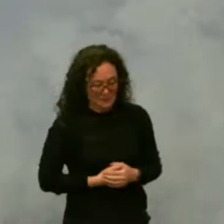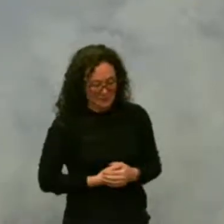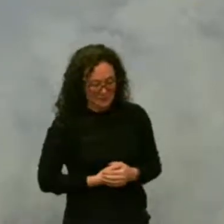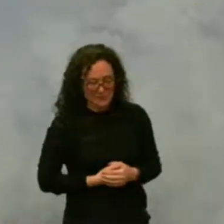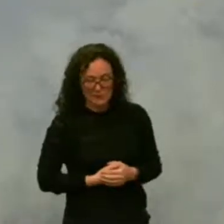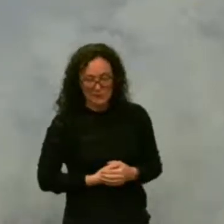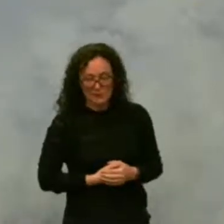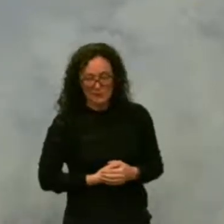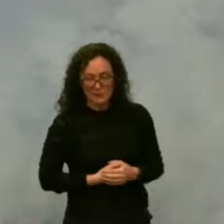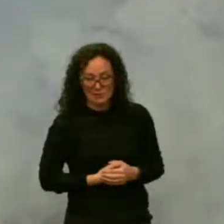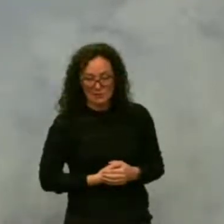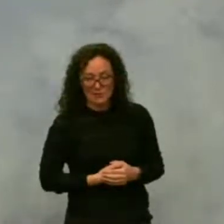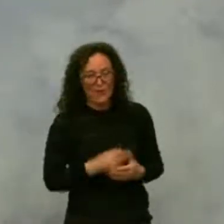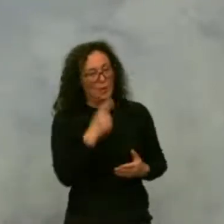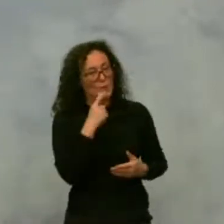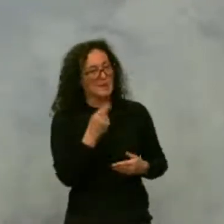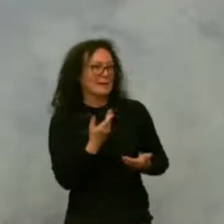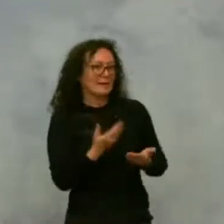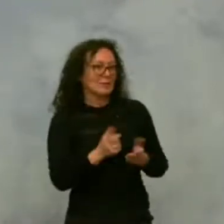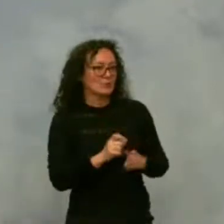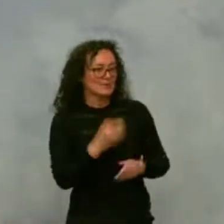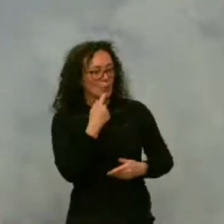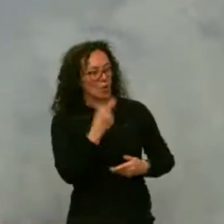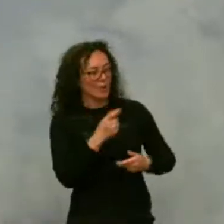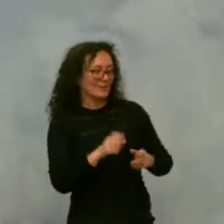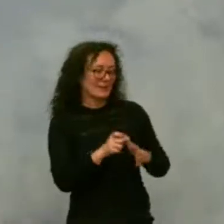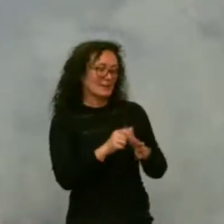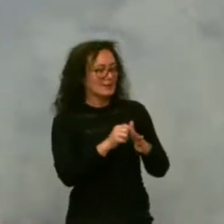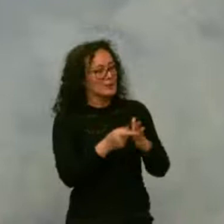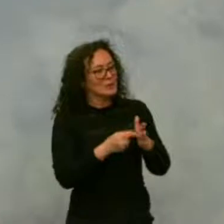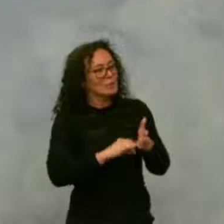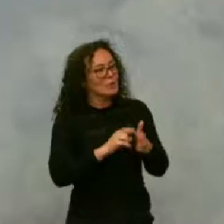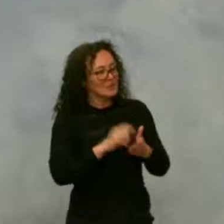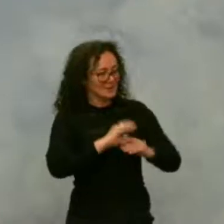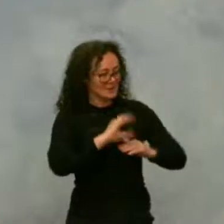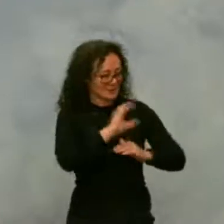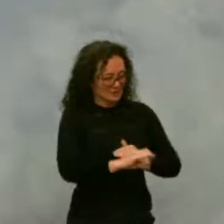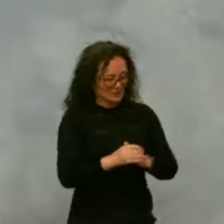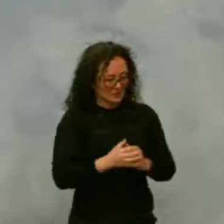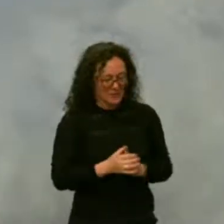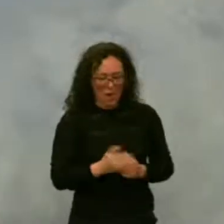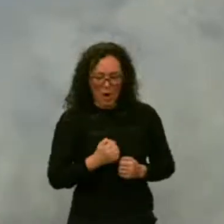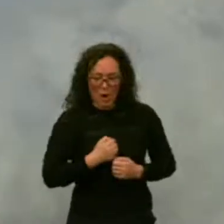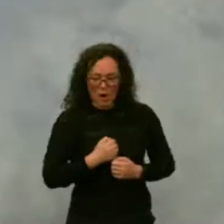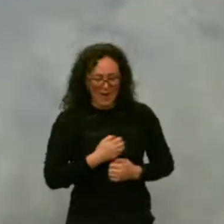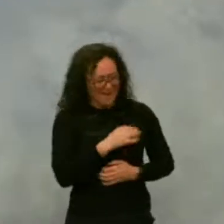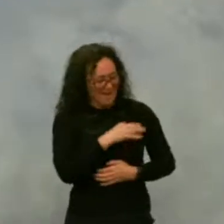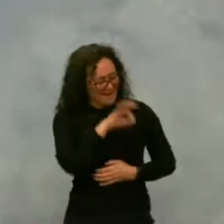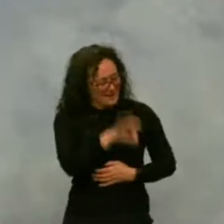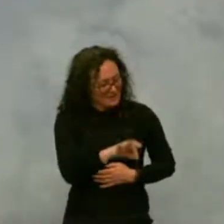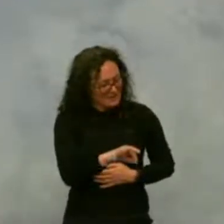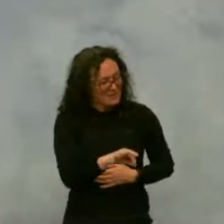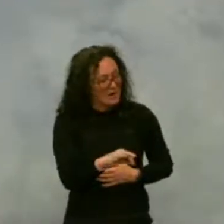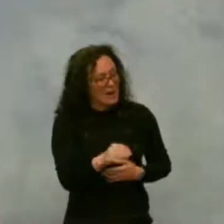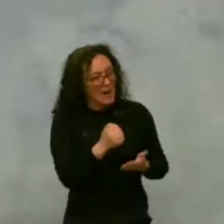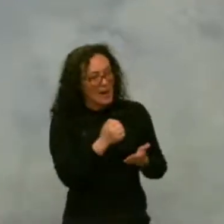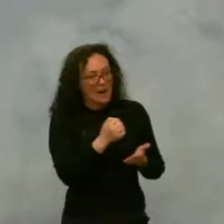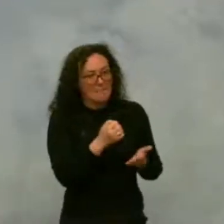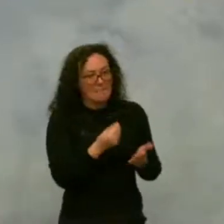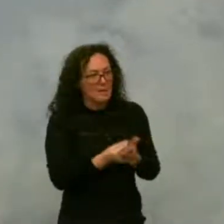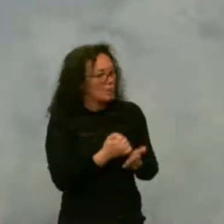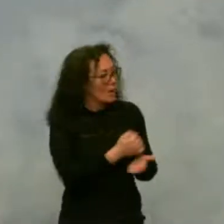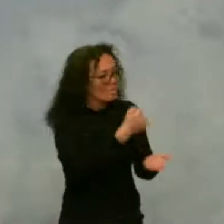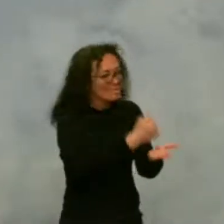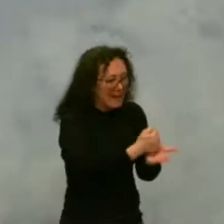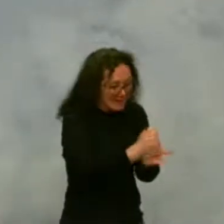read term deposits. Our deposits or stroke investments are really money that we place either with banks, high street